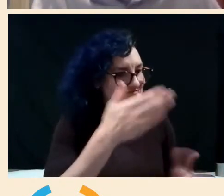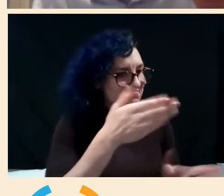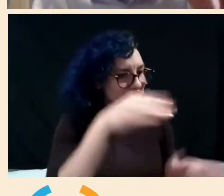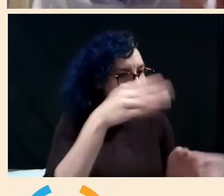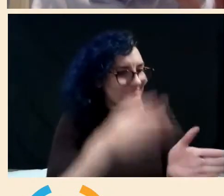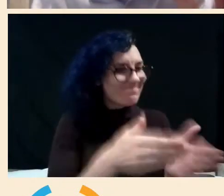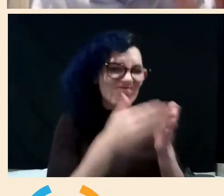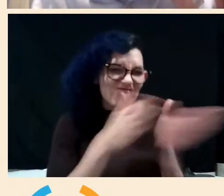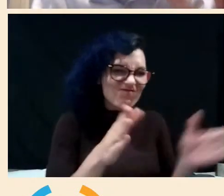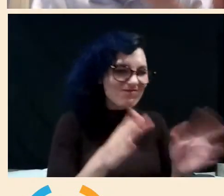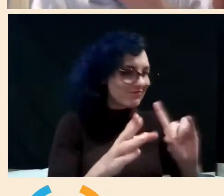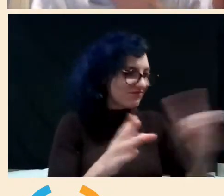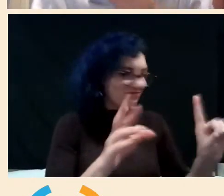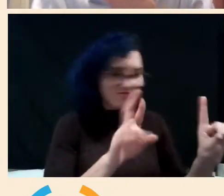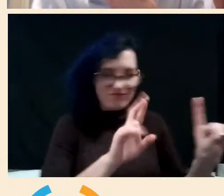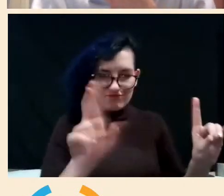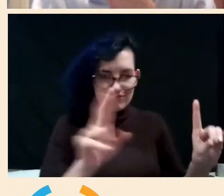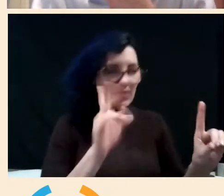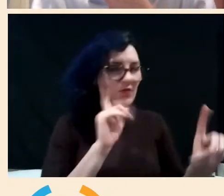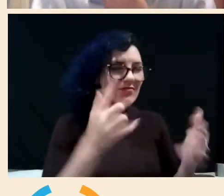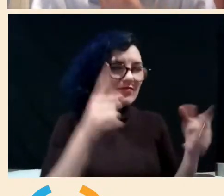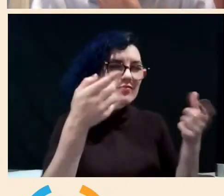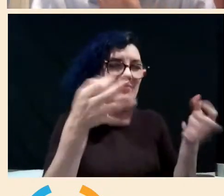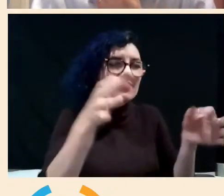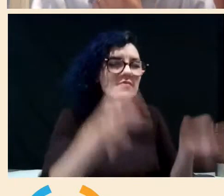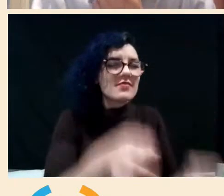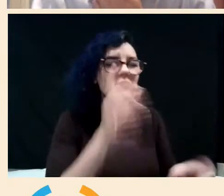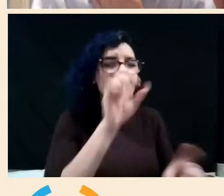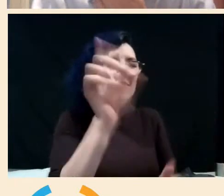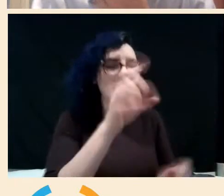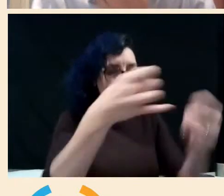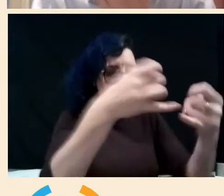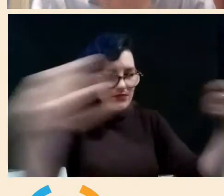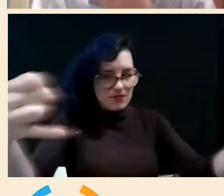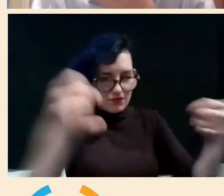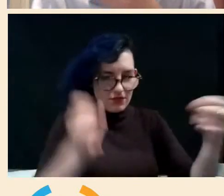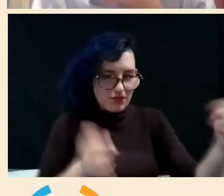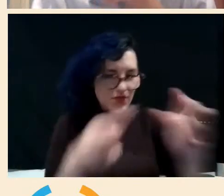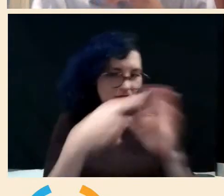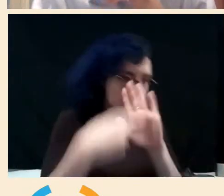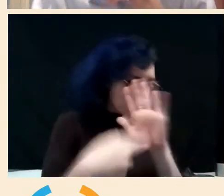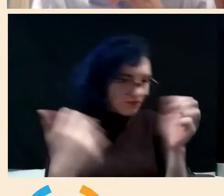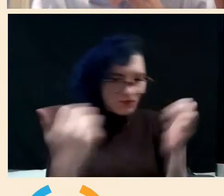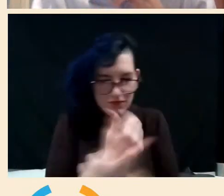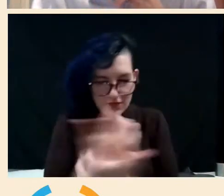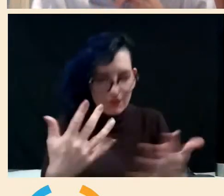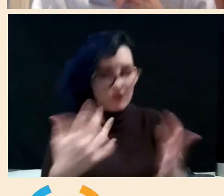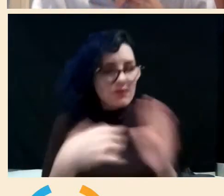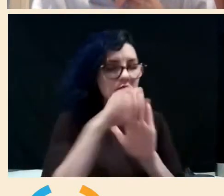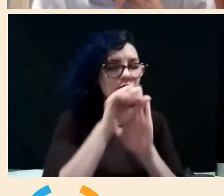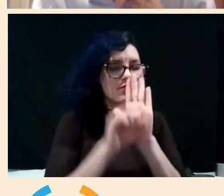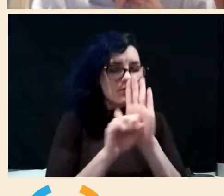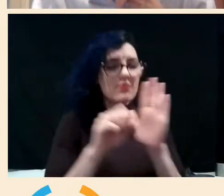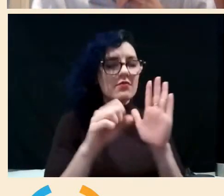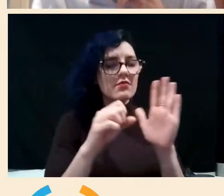for a long time, but yes, the Secretary of State in this case, and I have committed all along in my